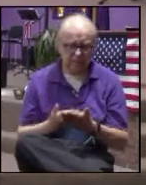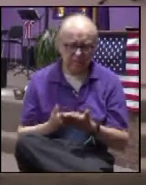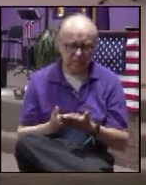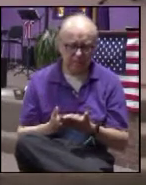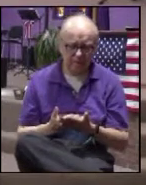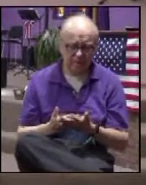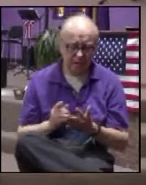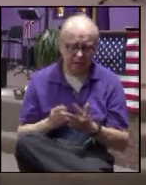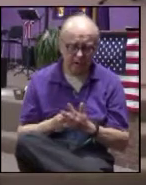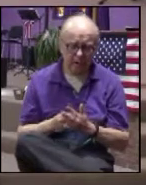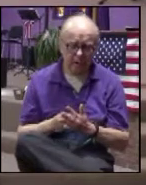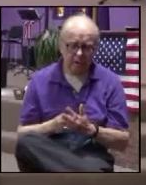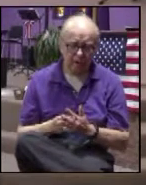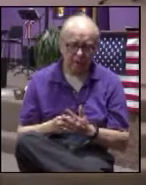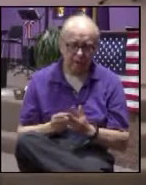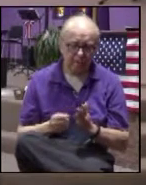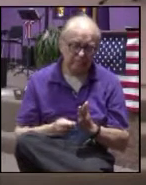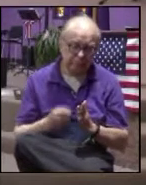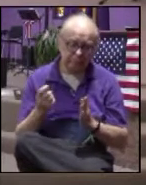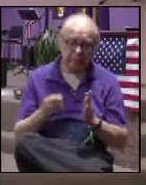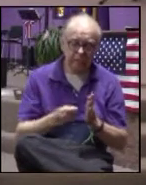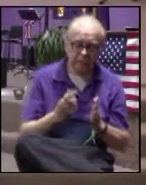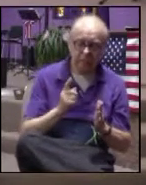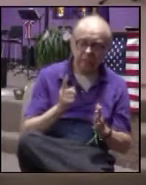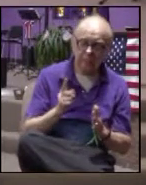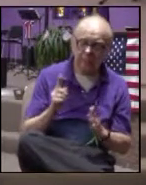would start weeding them out.